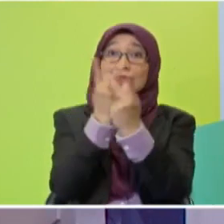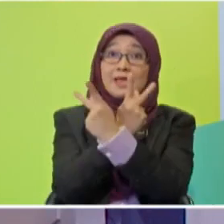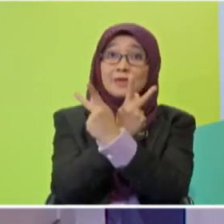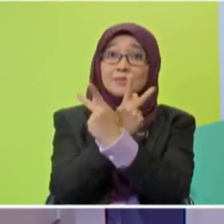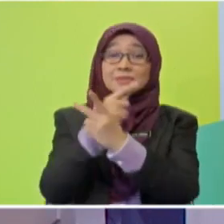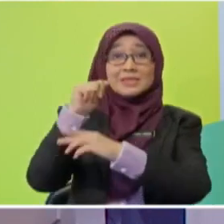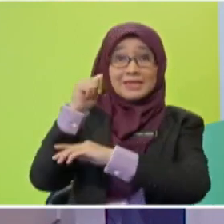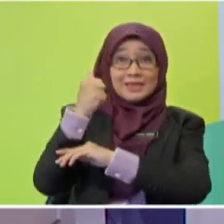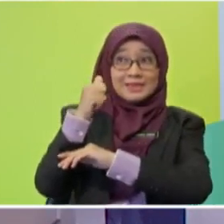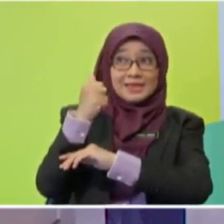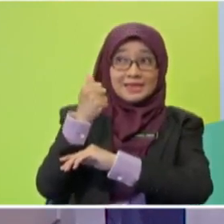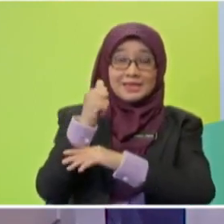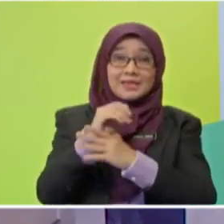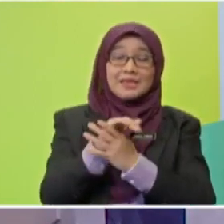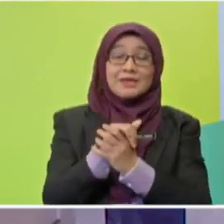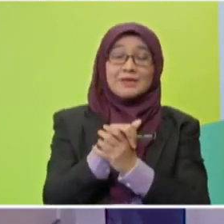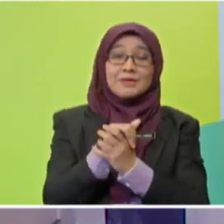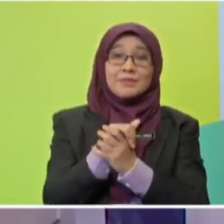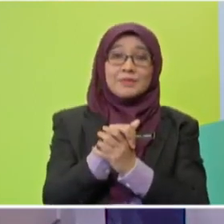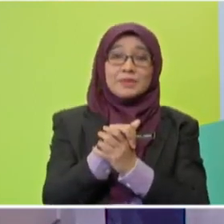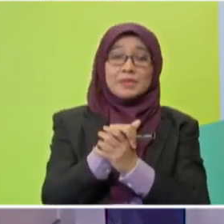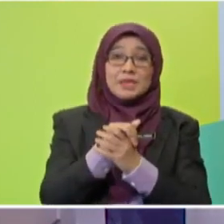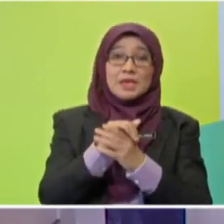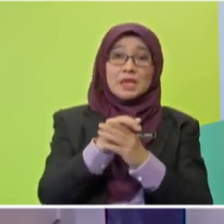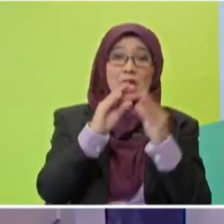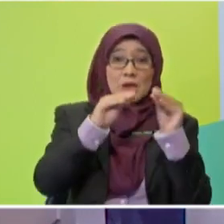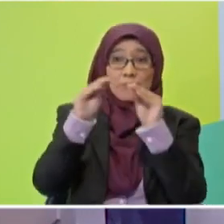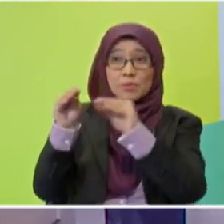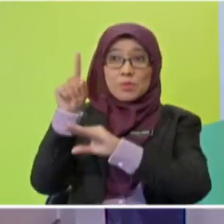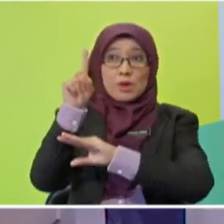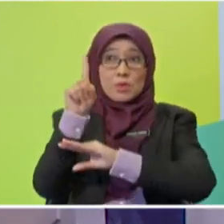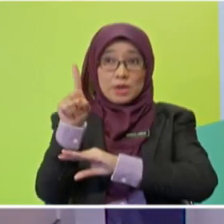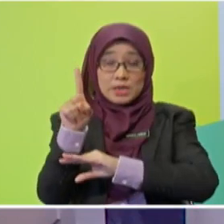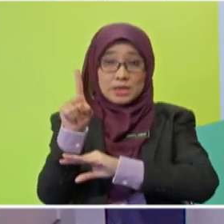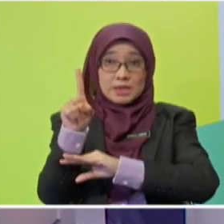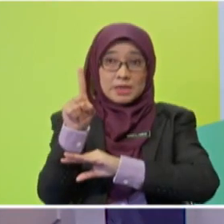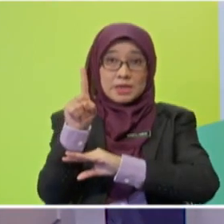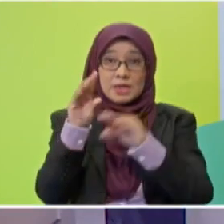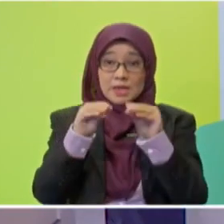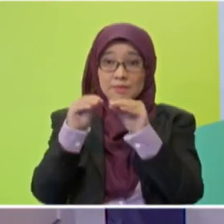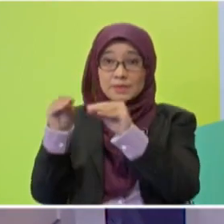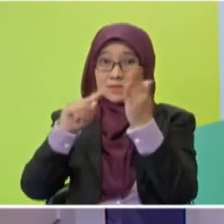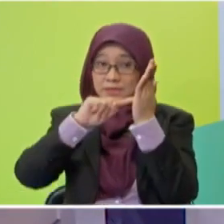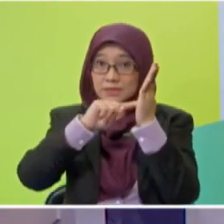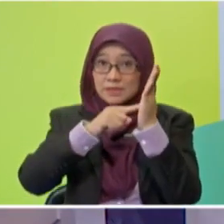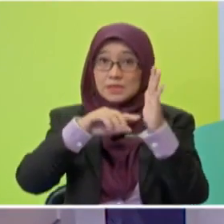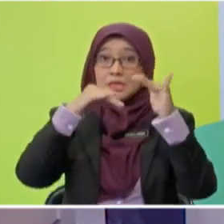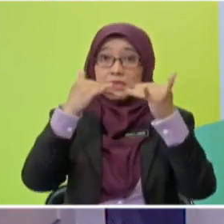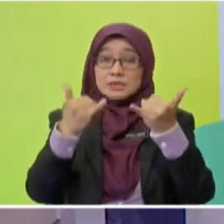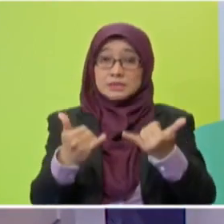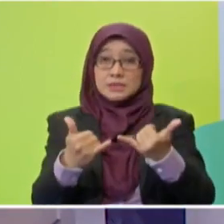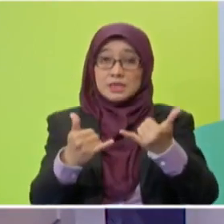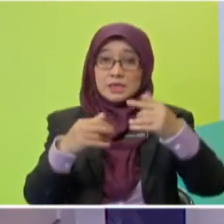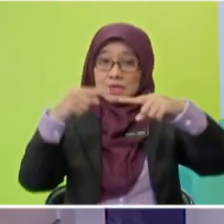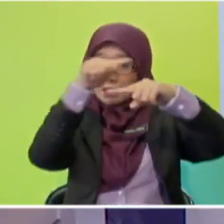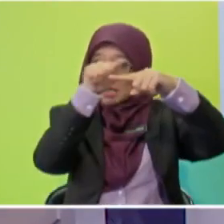here, and then when you move 1 place here, the divisor also you have to move 1 place. So that means where you put the decimal